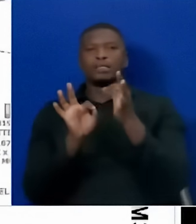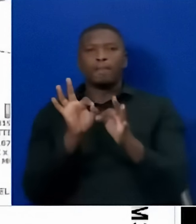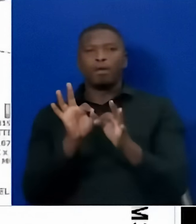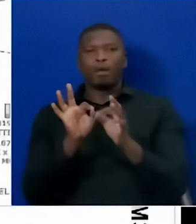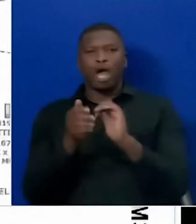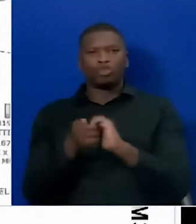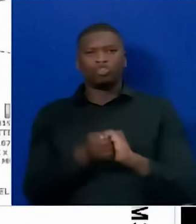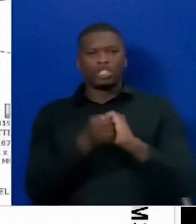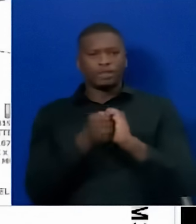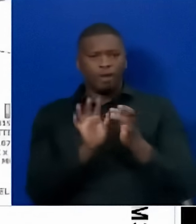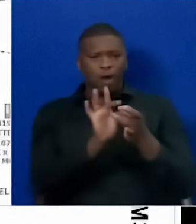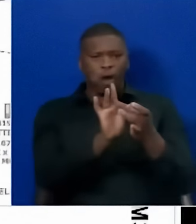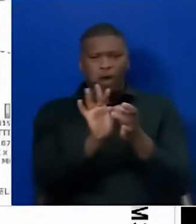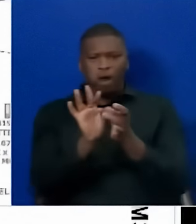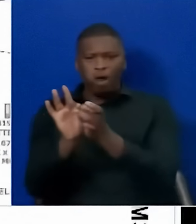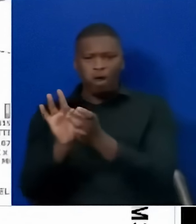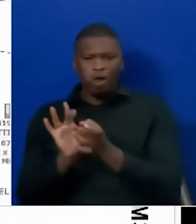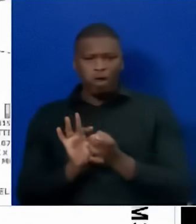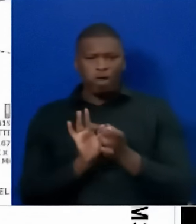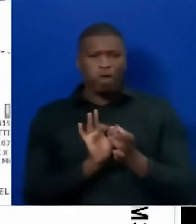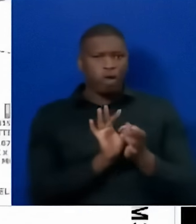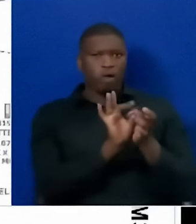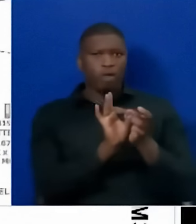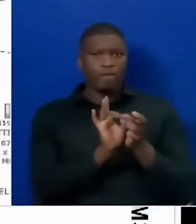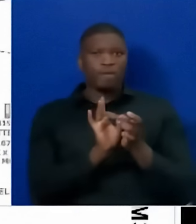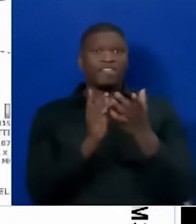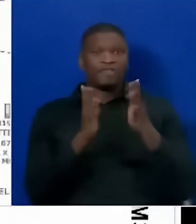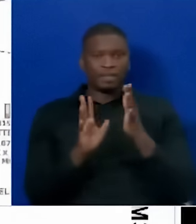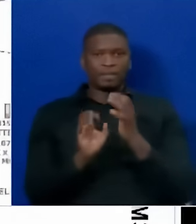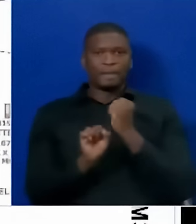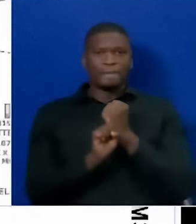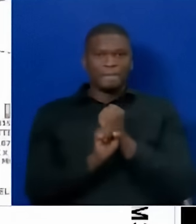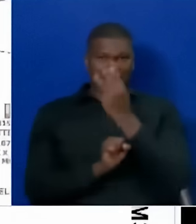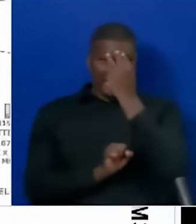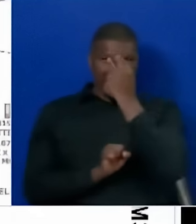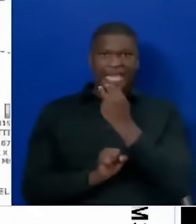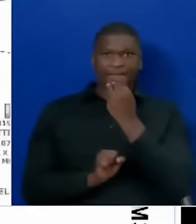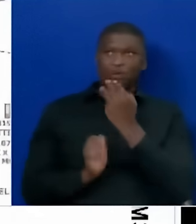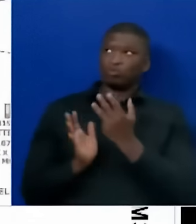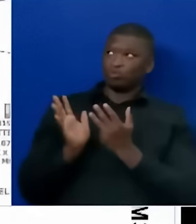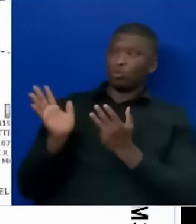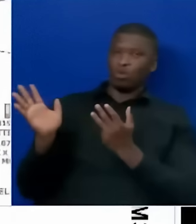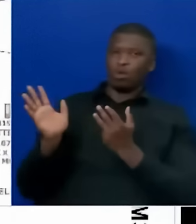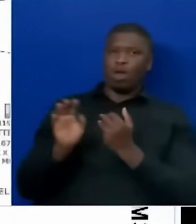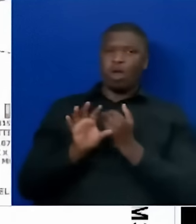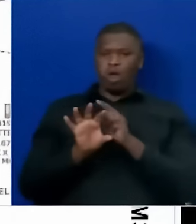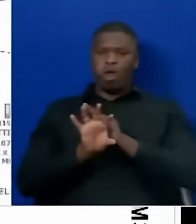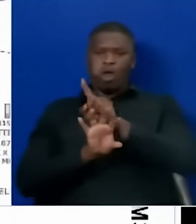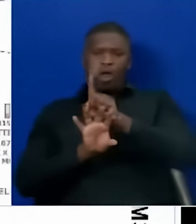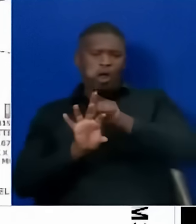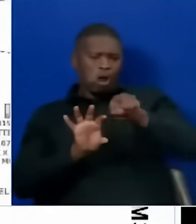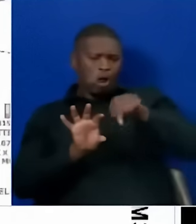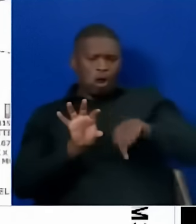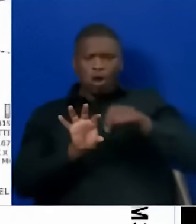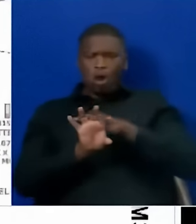And they design this infograph, which indicates which case is linked to this case to make it